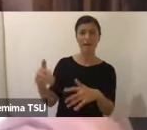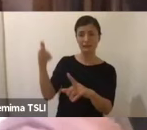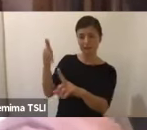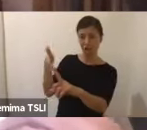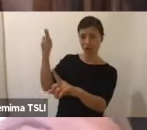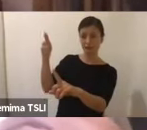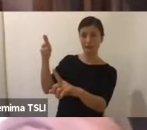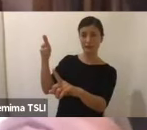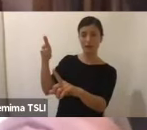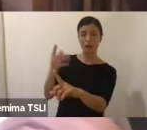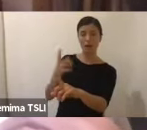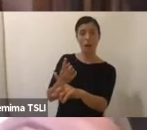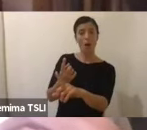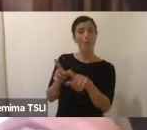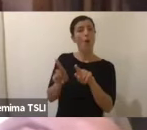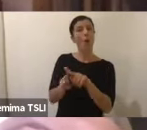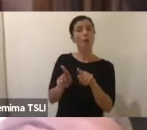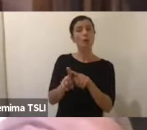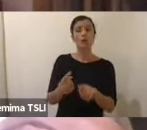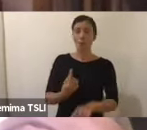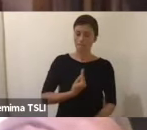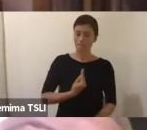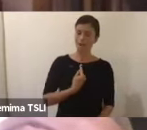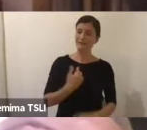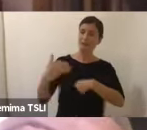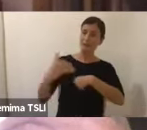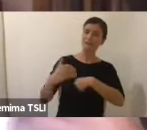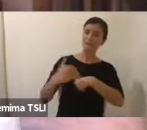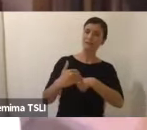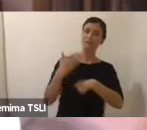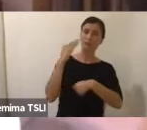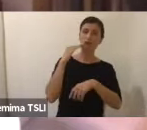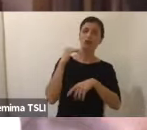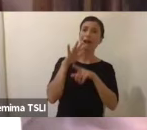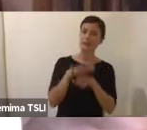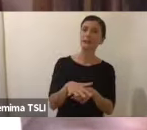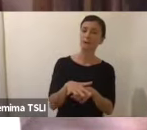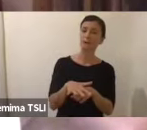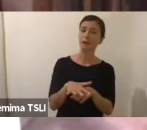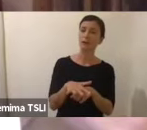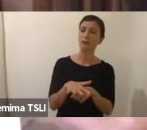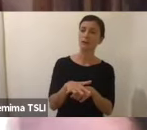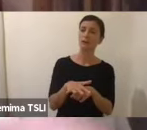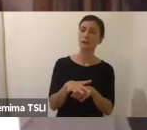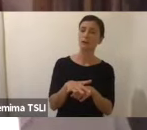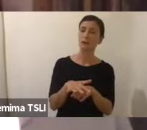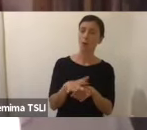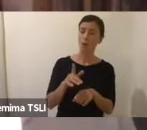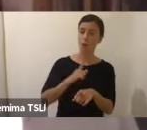i am affected by that racism uh because it it breaks the community of which i'm part